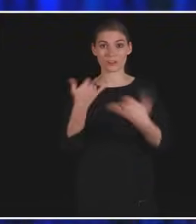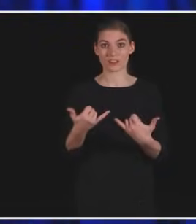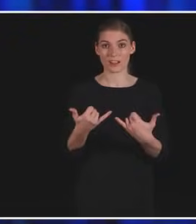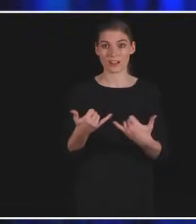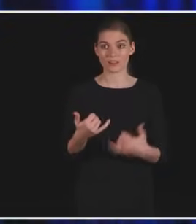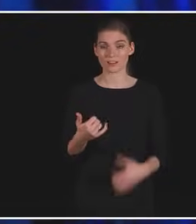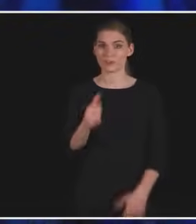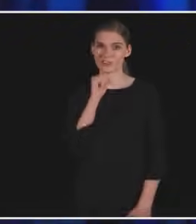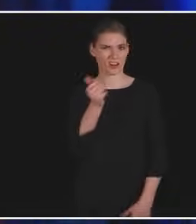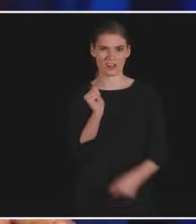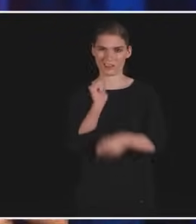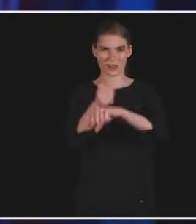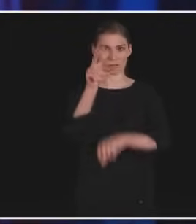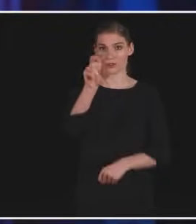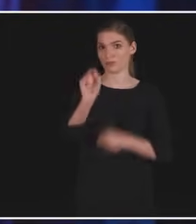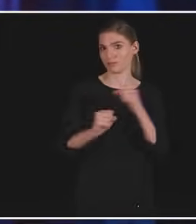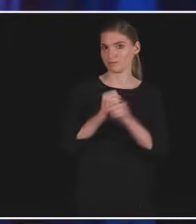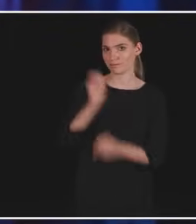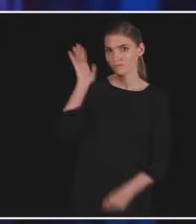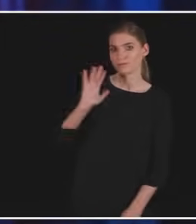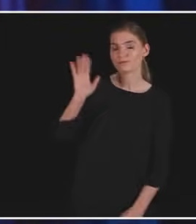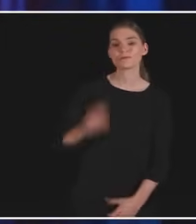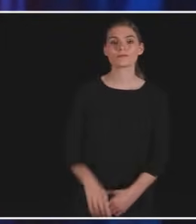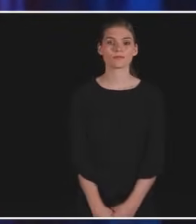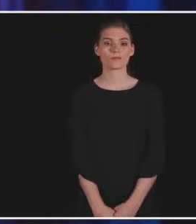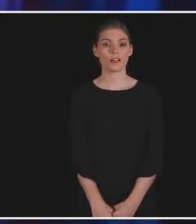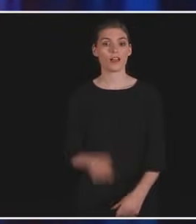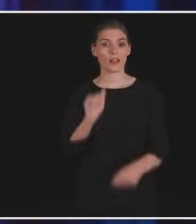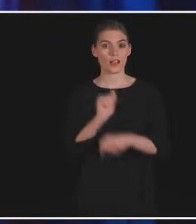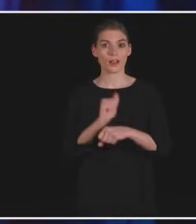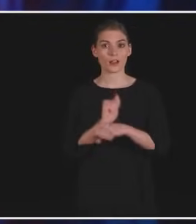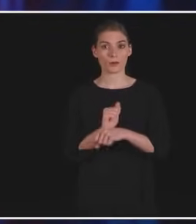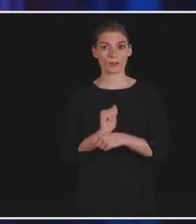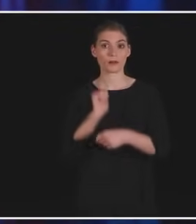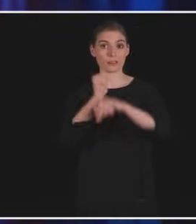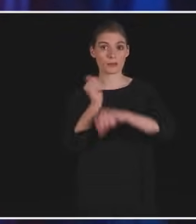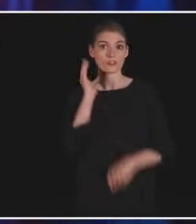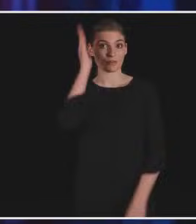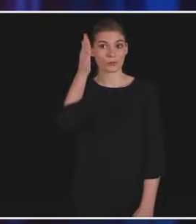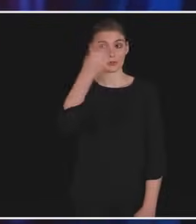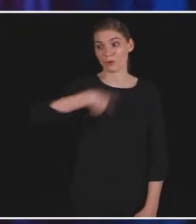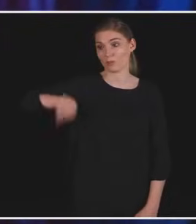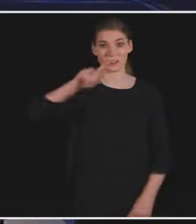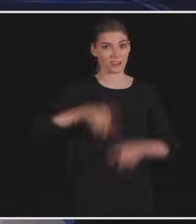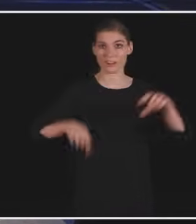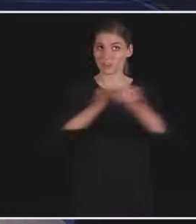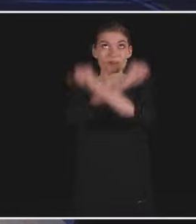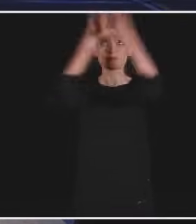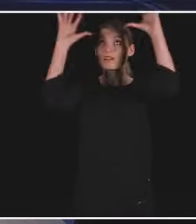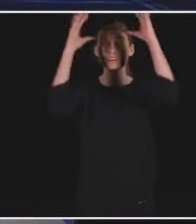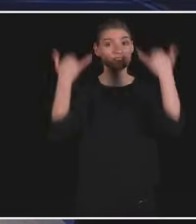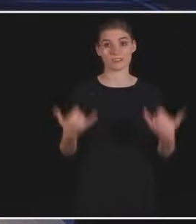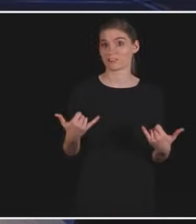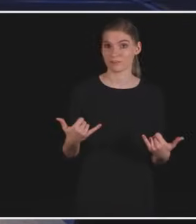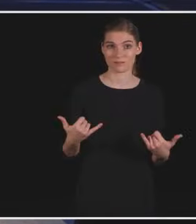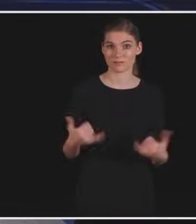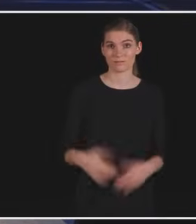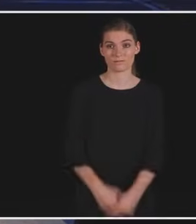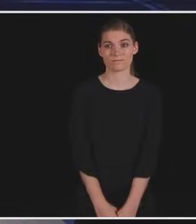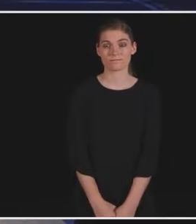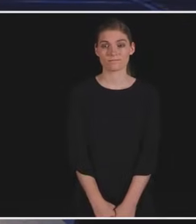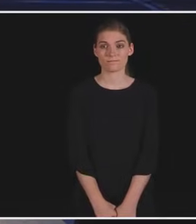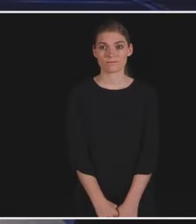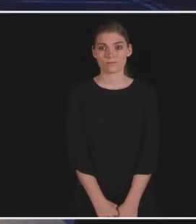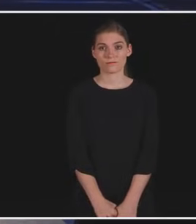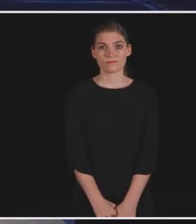today didn't exist 30 years ago. And some of the jobs that will exist in 30 years may not even be imaginable right